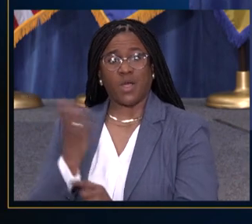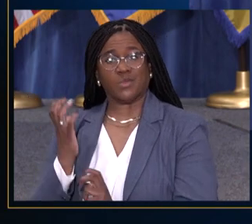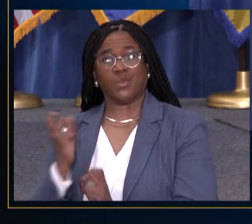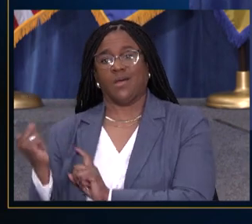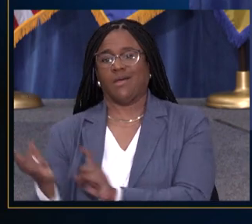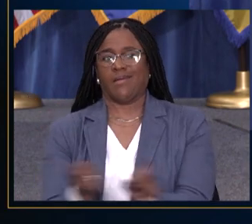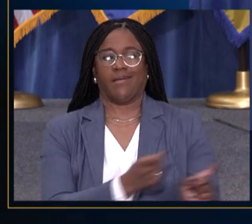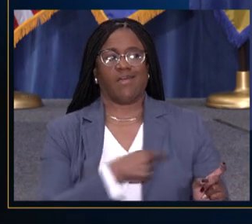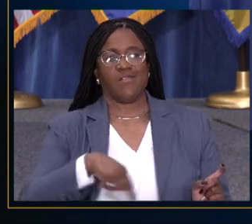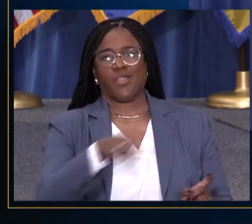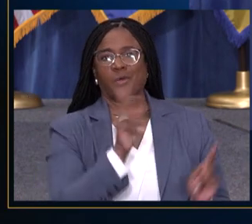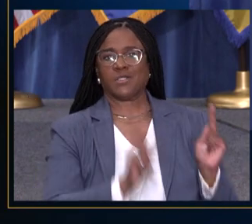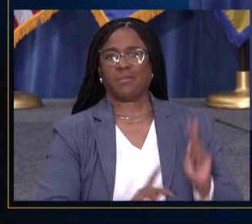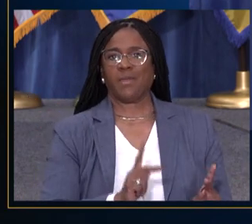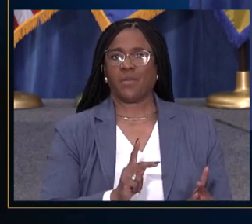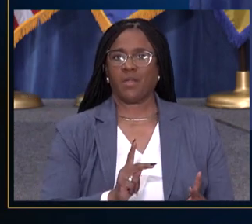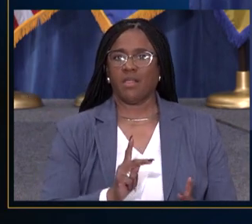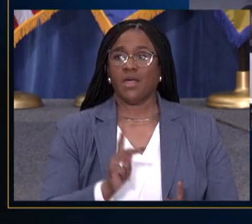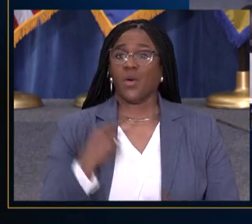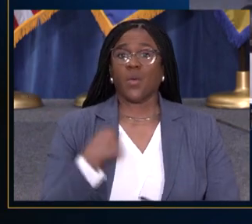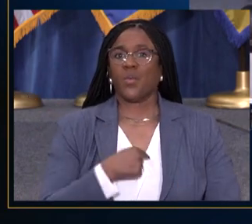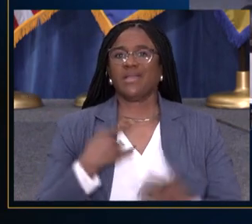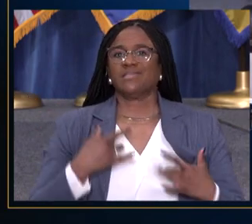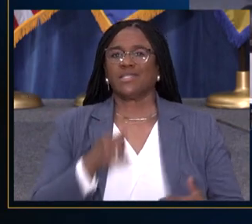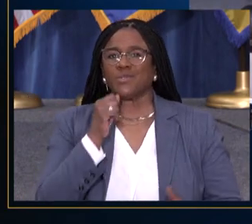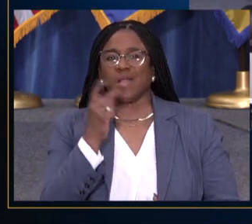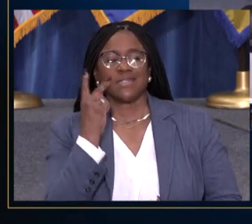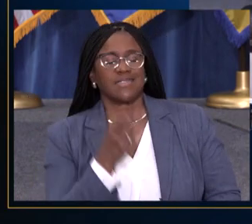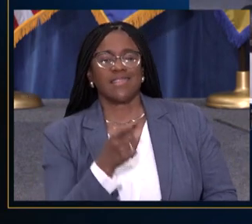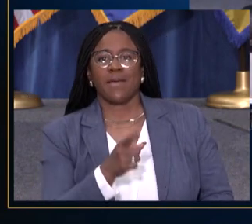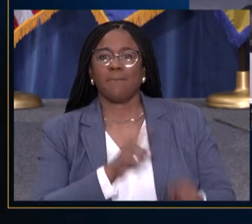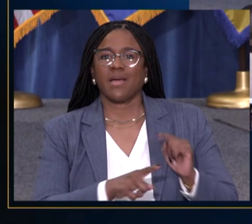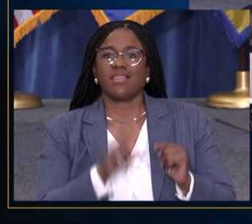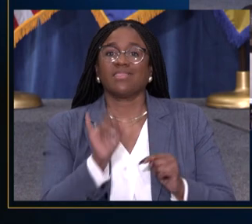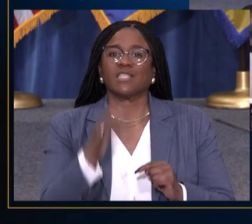that created a space for me to sit in this chair today.